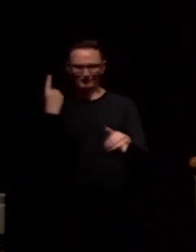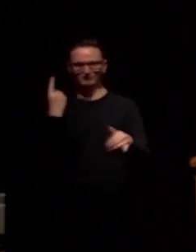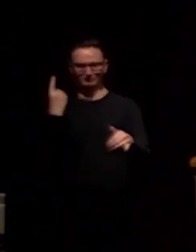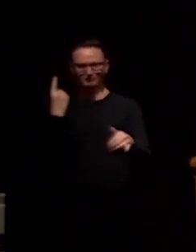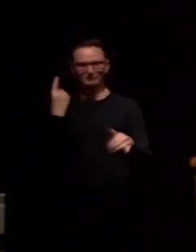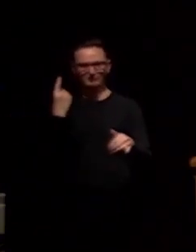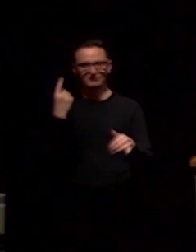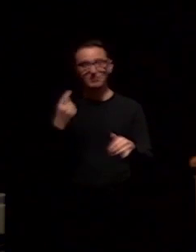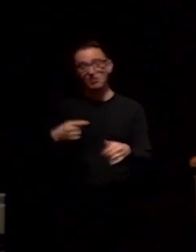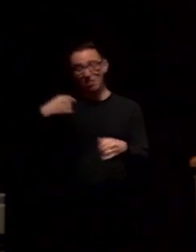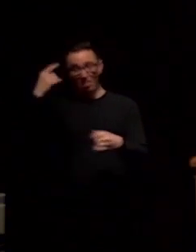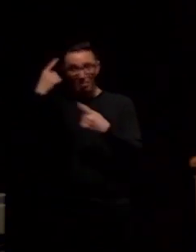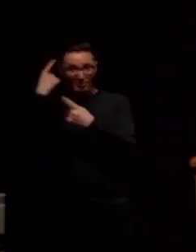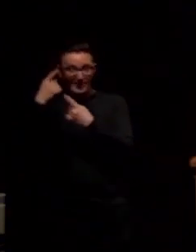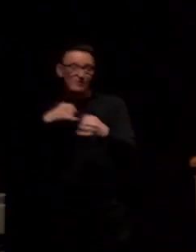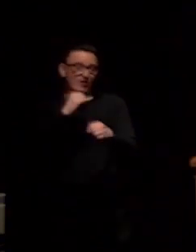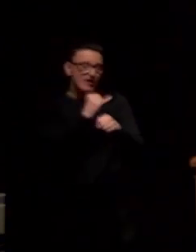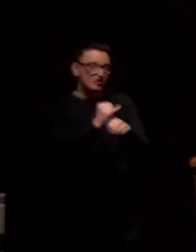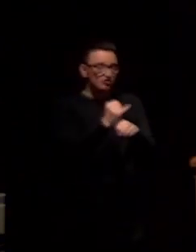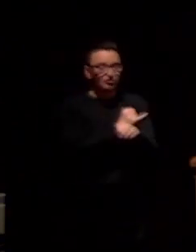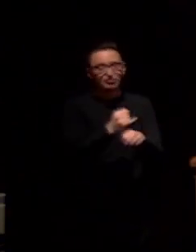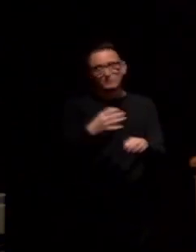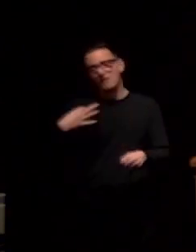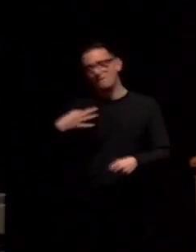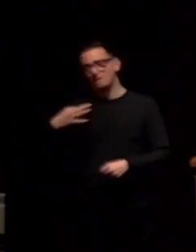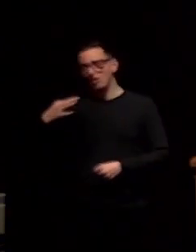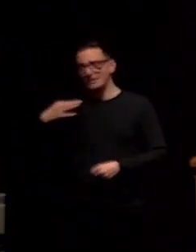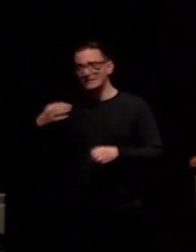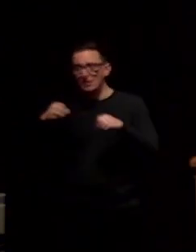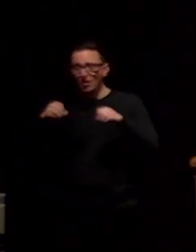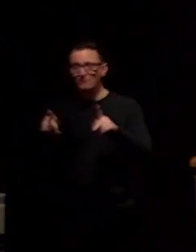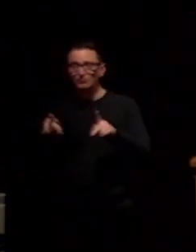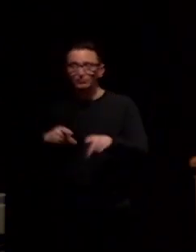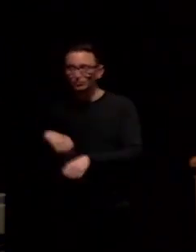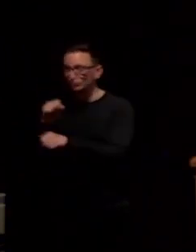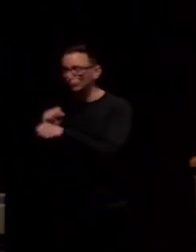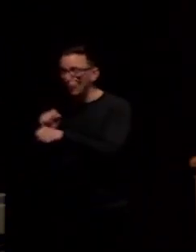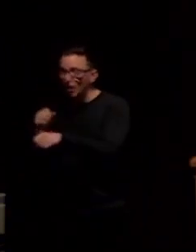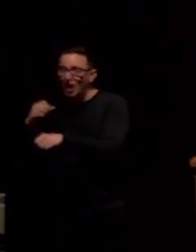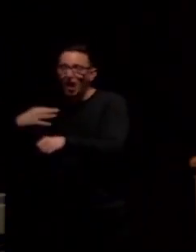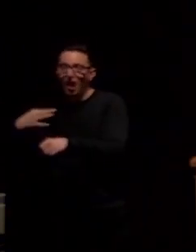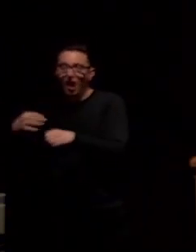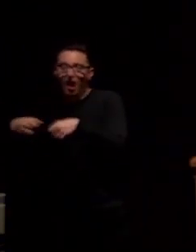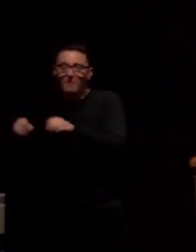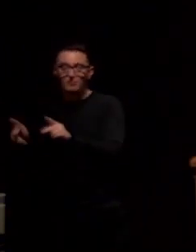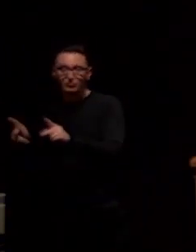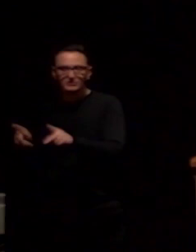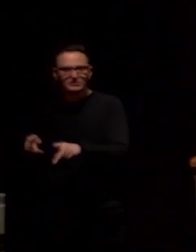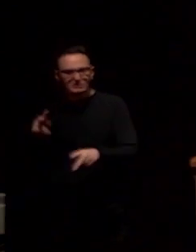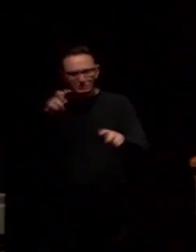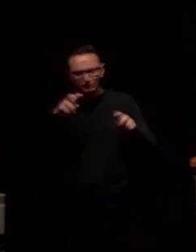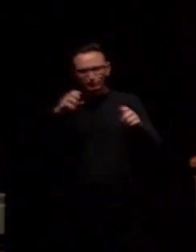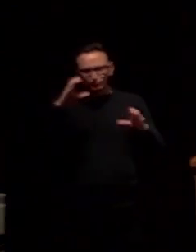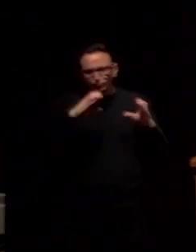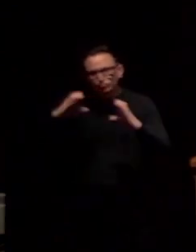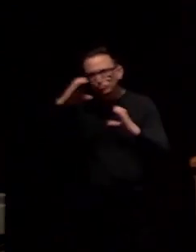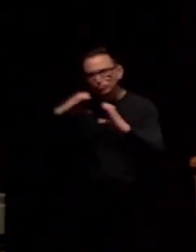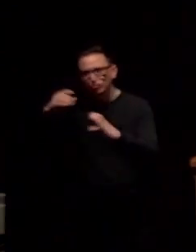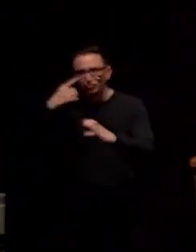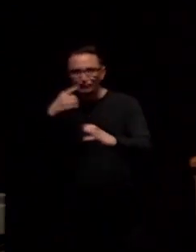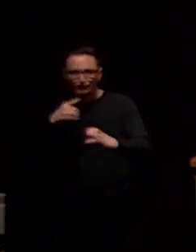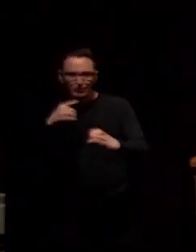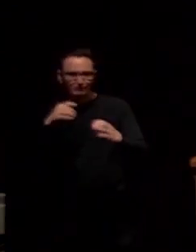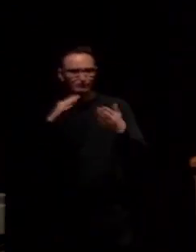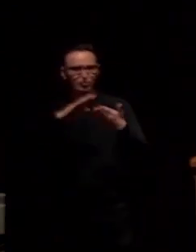about internships or volunteer opportunities or even work opportunities, seek out those organizations that are working at a community-based